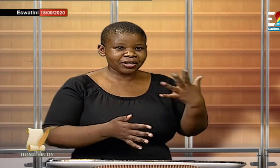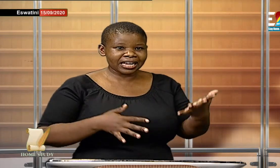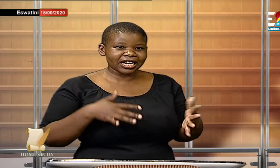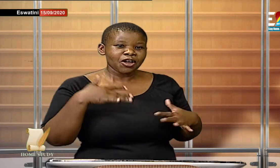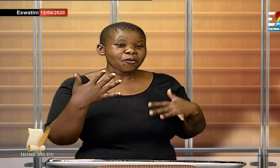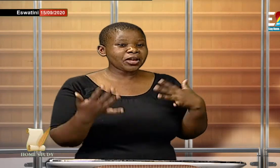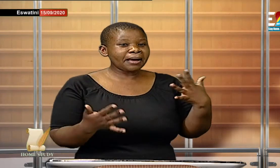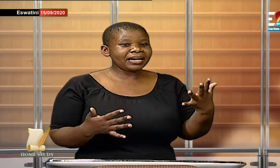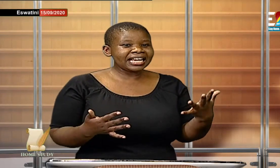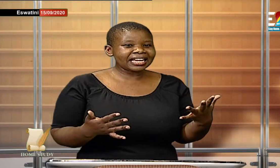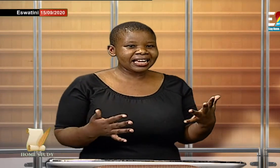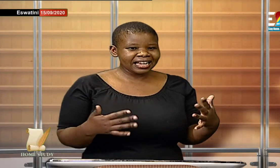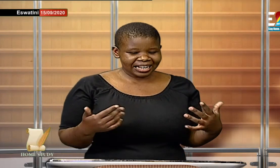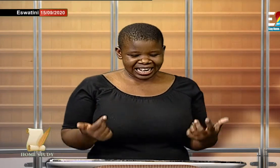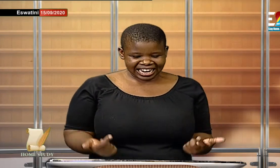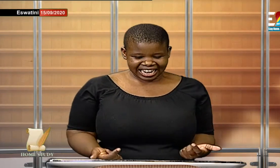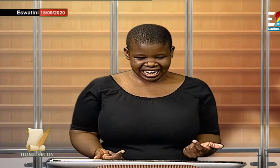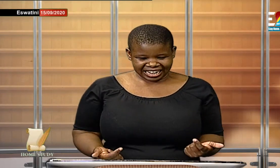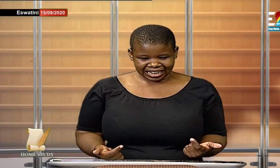utabe sewendani